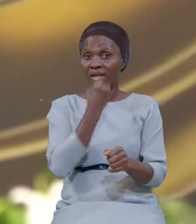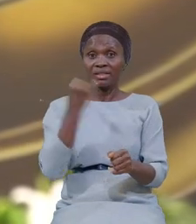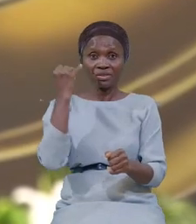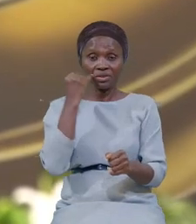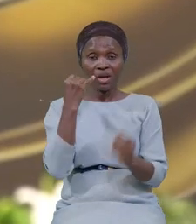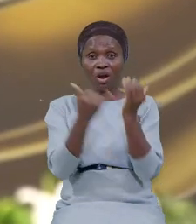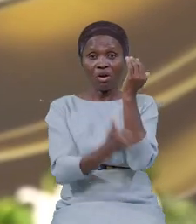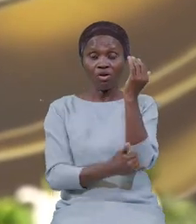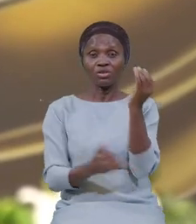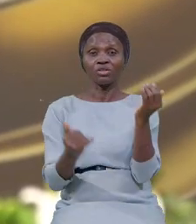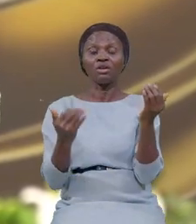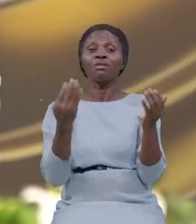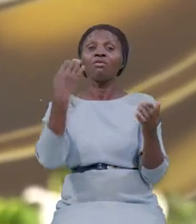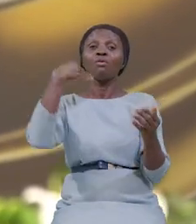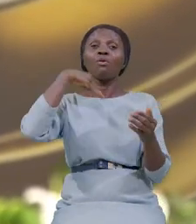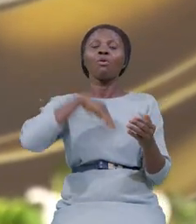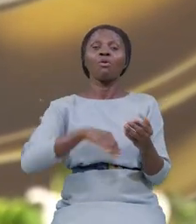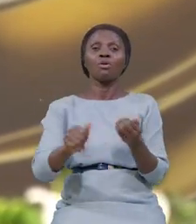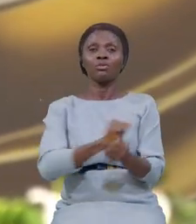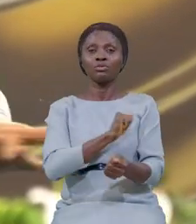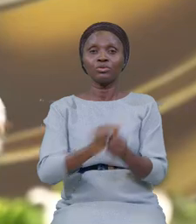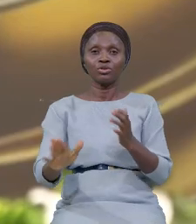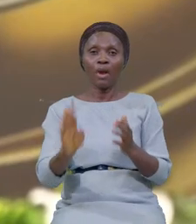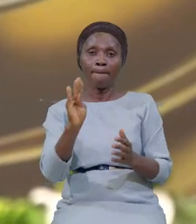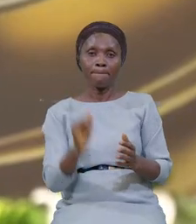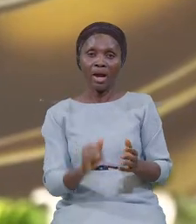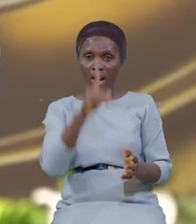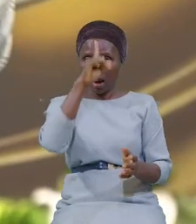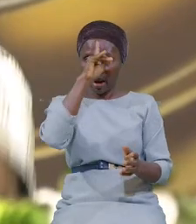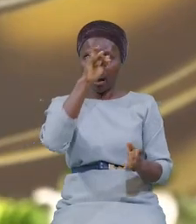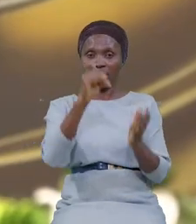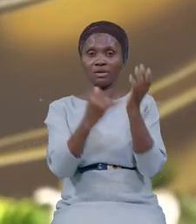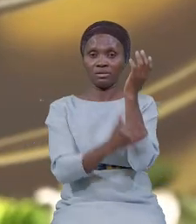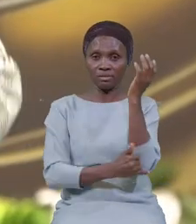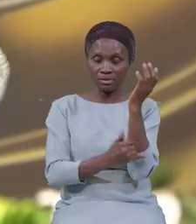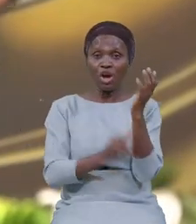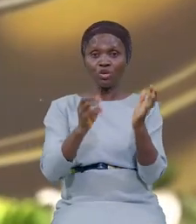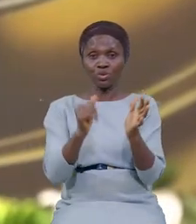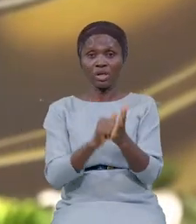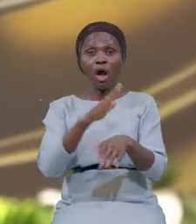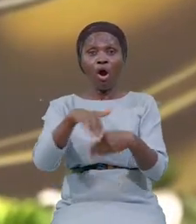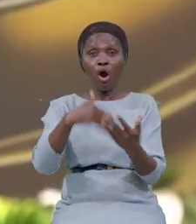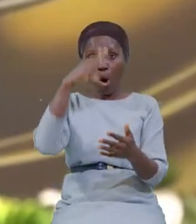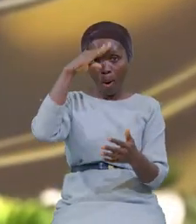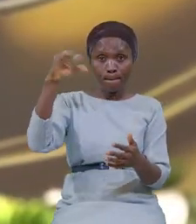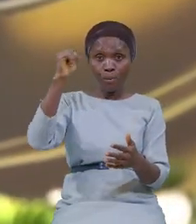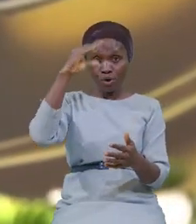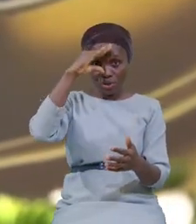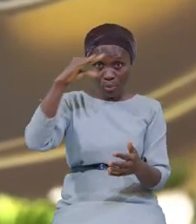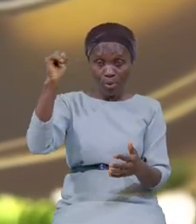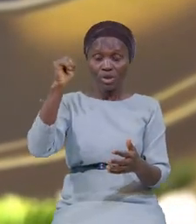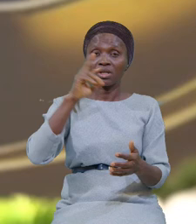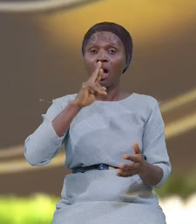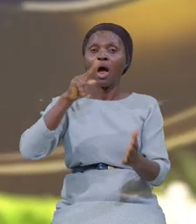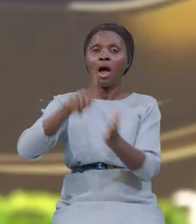up by Egypt, so that all the boys are gone, all the men are gone,